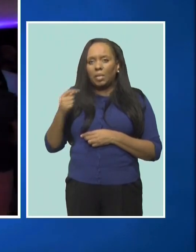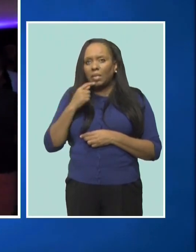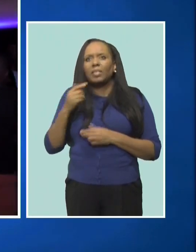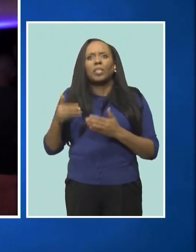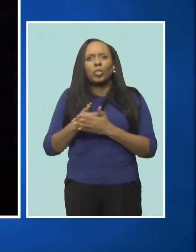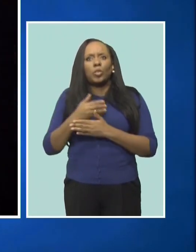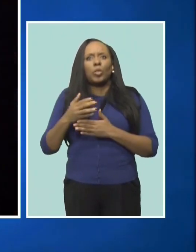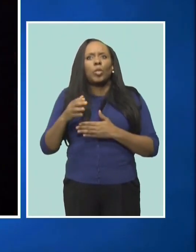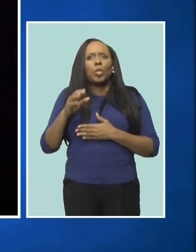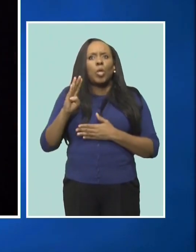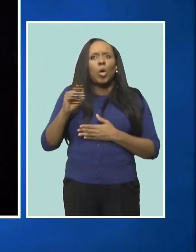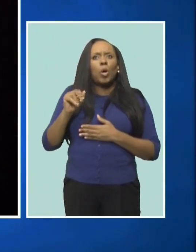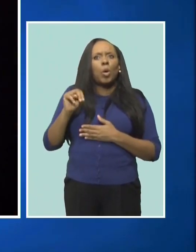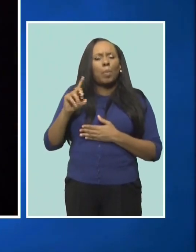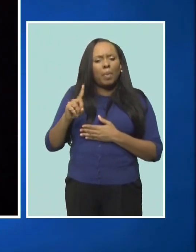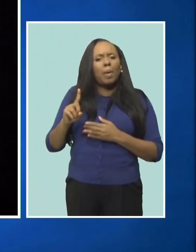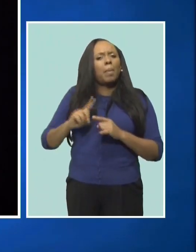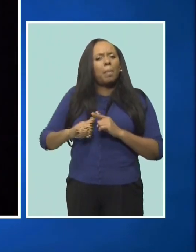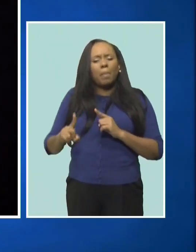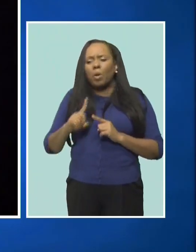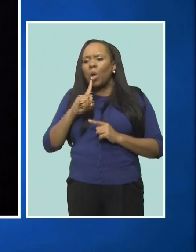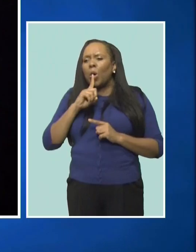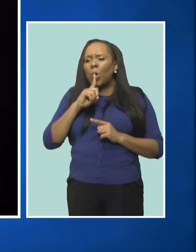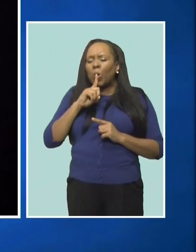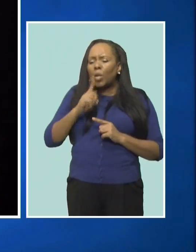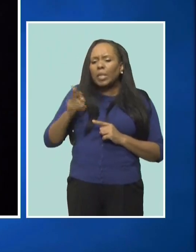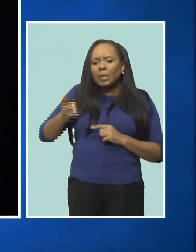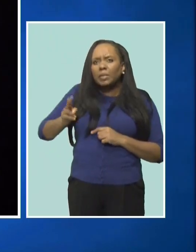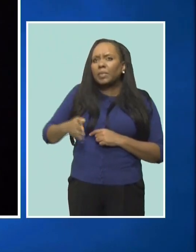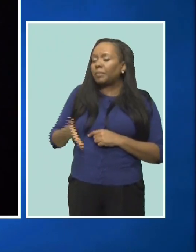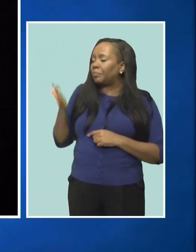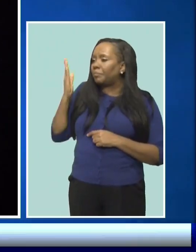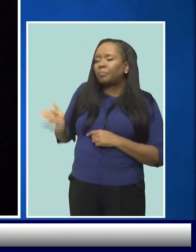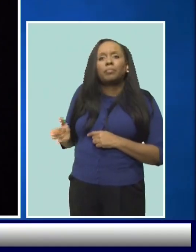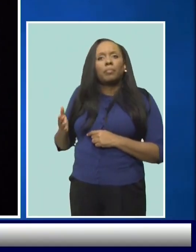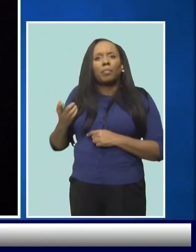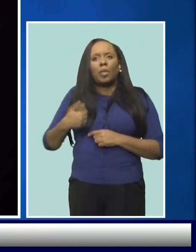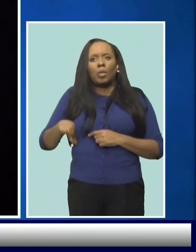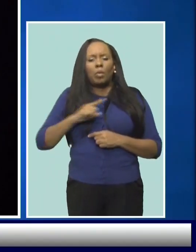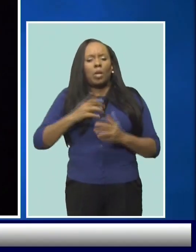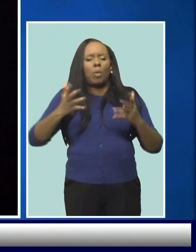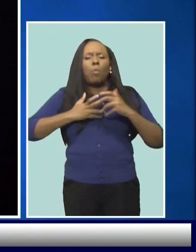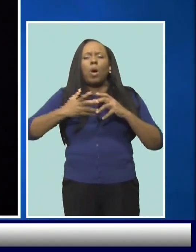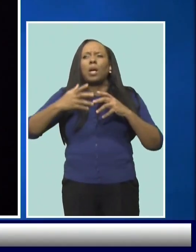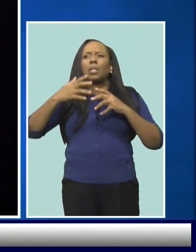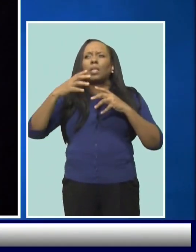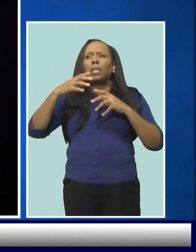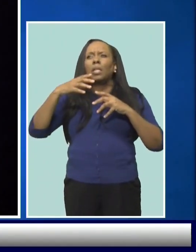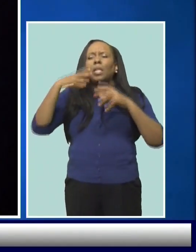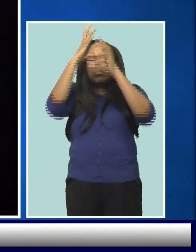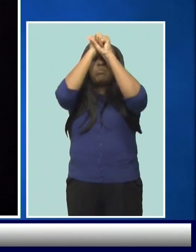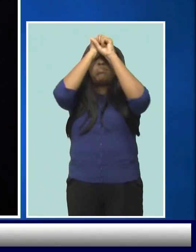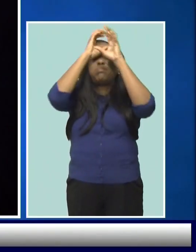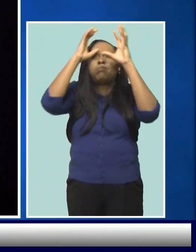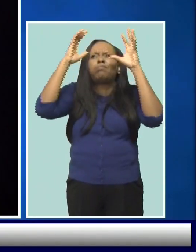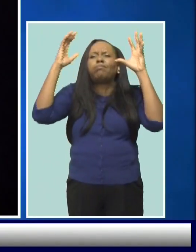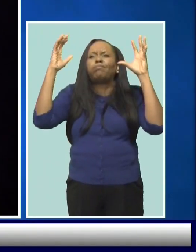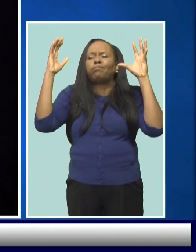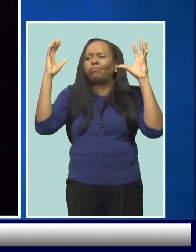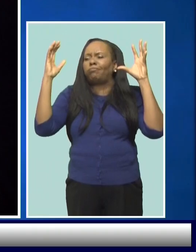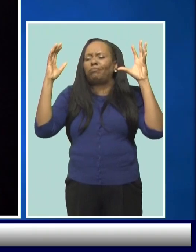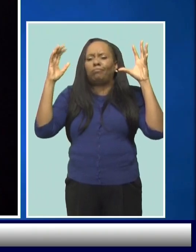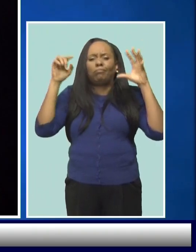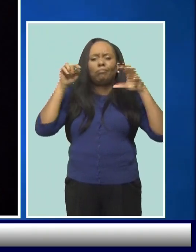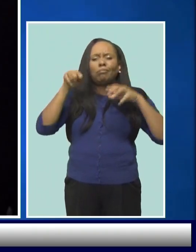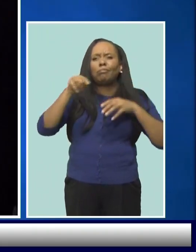When we say dare to dream, we're speaking about pushing boundaries. We're speaking about imagining yourself in an atmosphere in a band